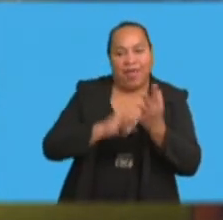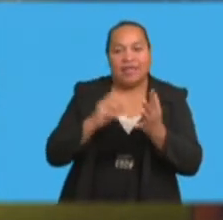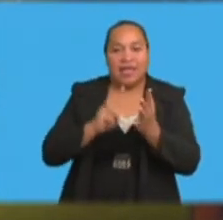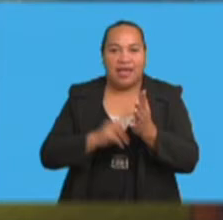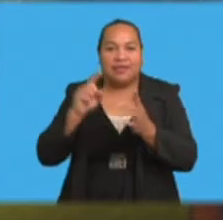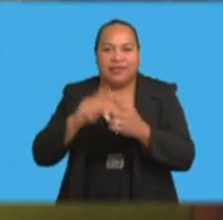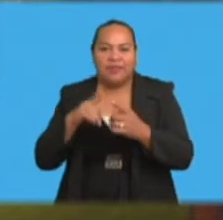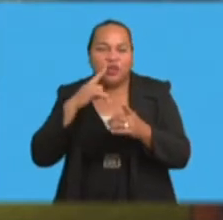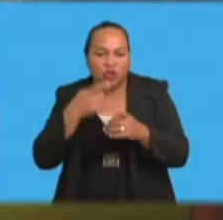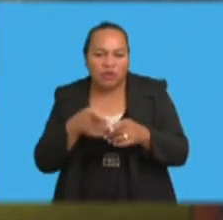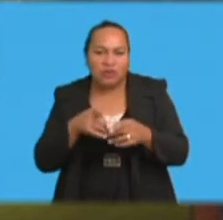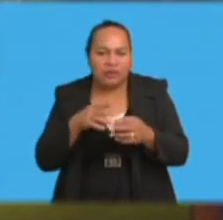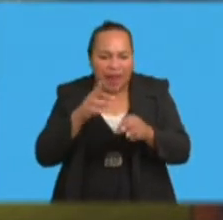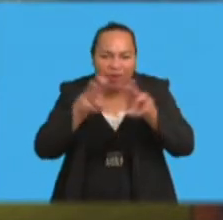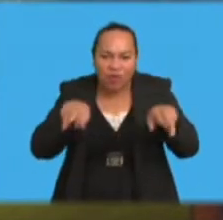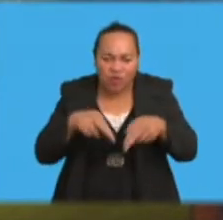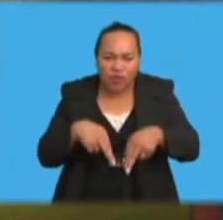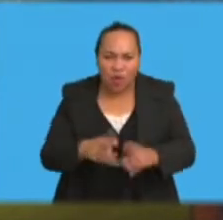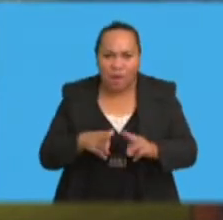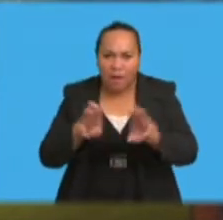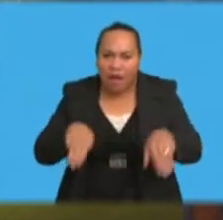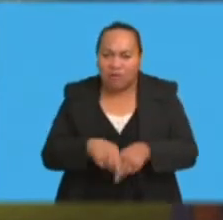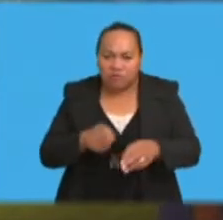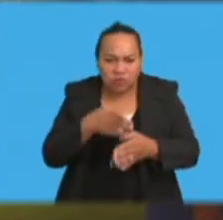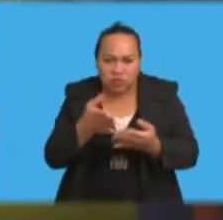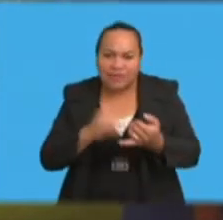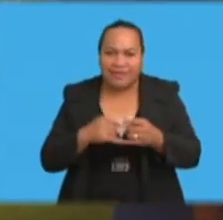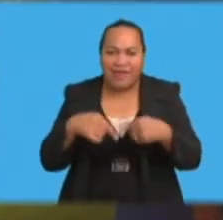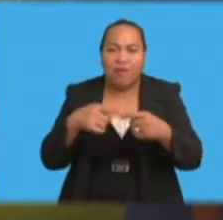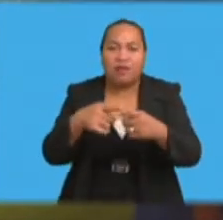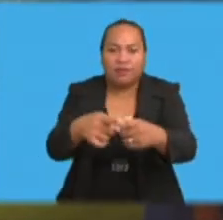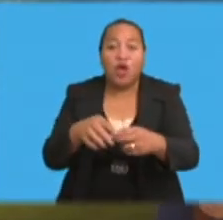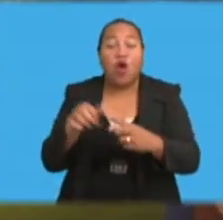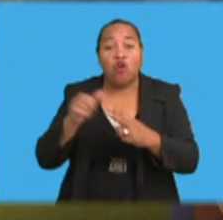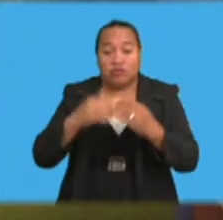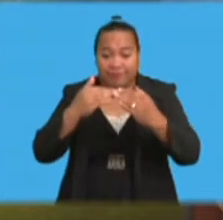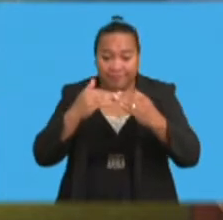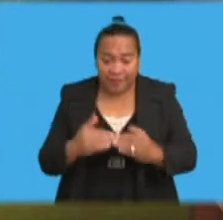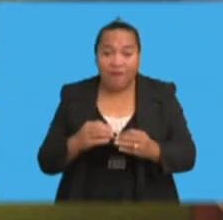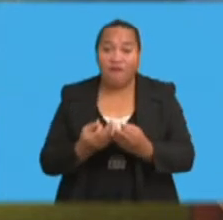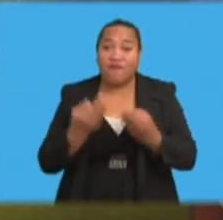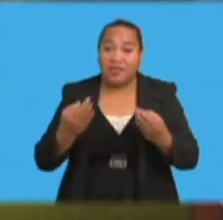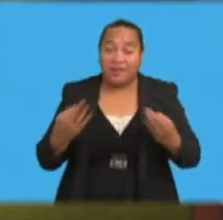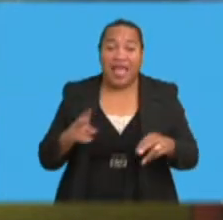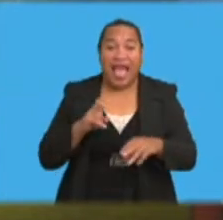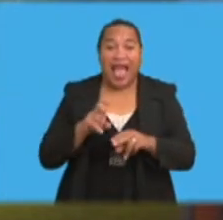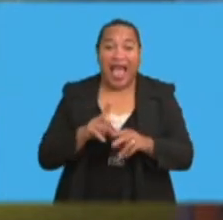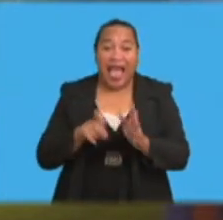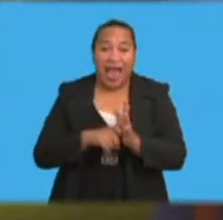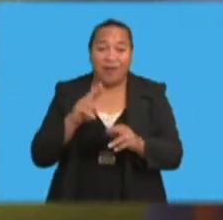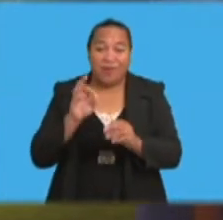a sustainable banking roadmap. The other area, Madam Speaker, is special lending facilities. Madam Speaker, the RBF maintains a